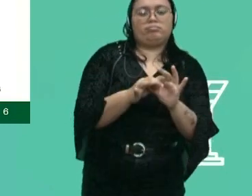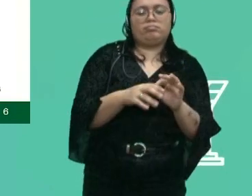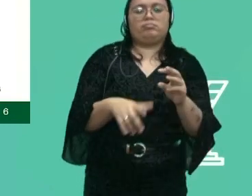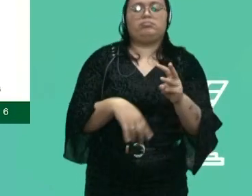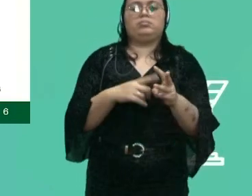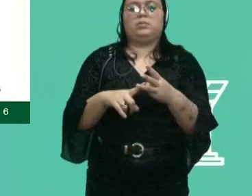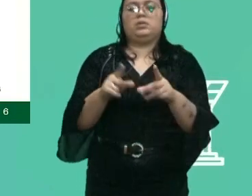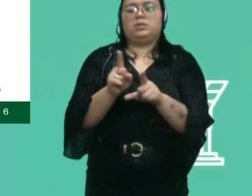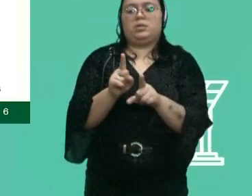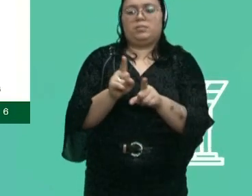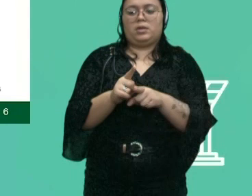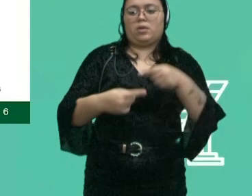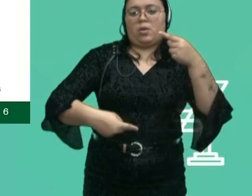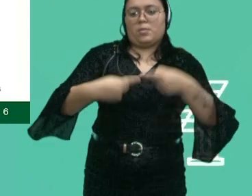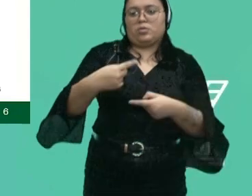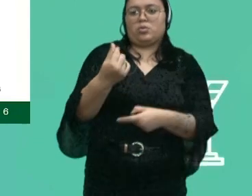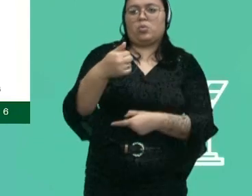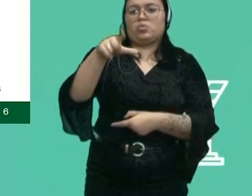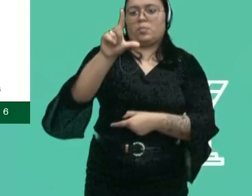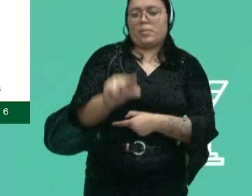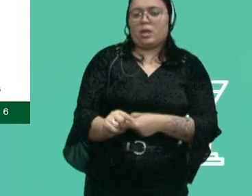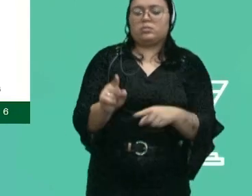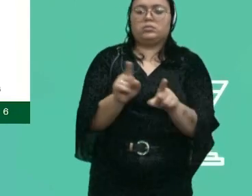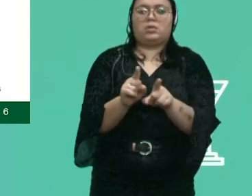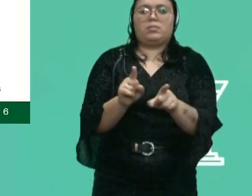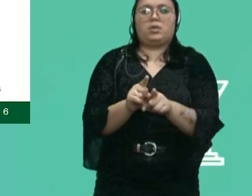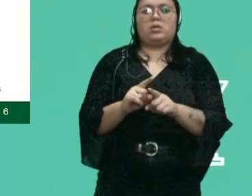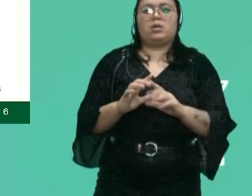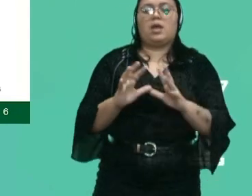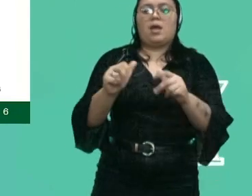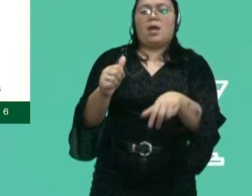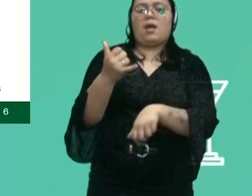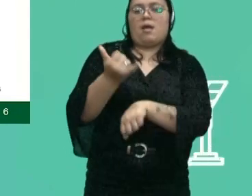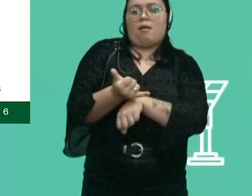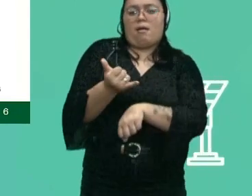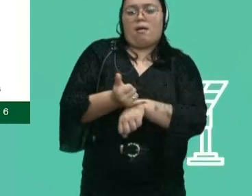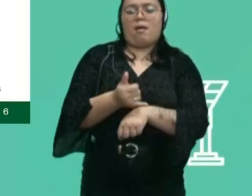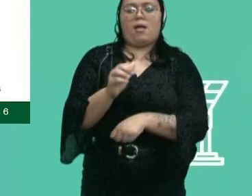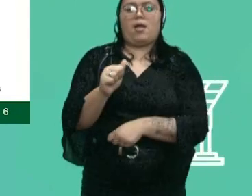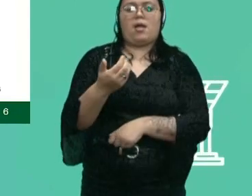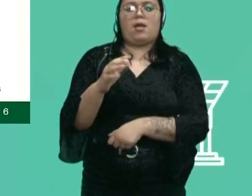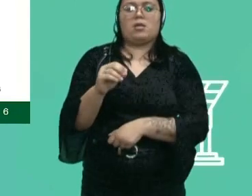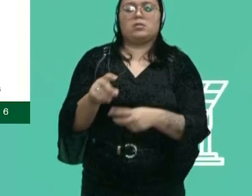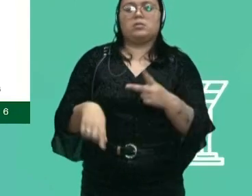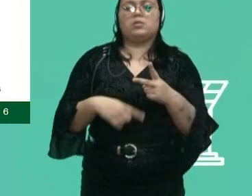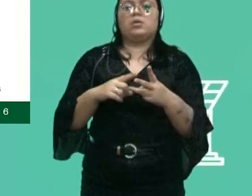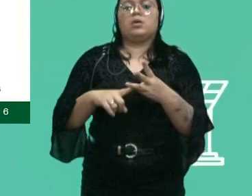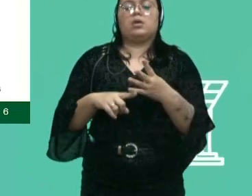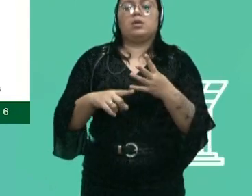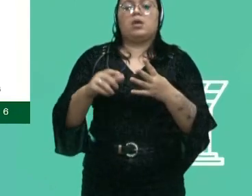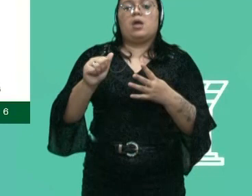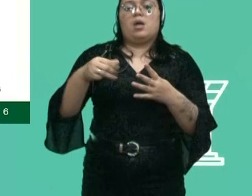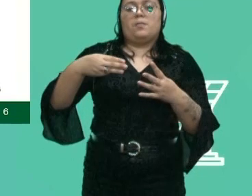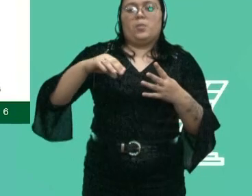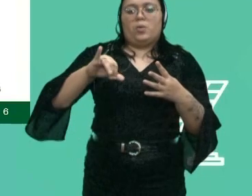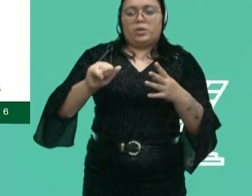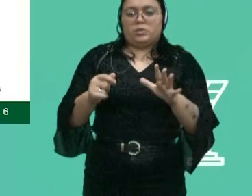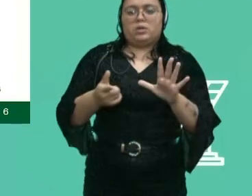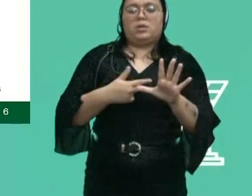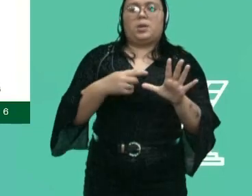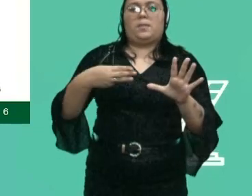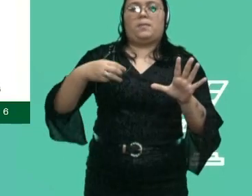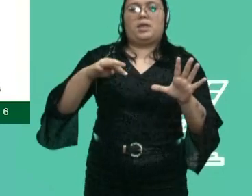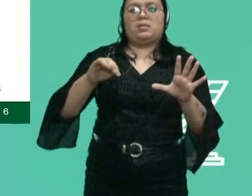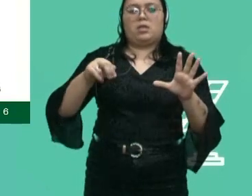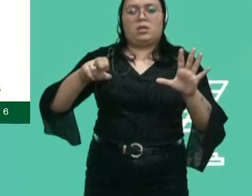Steel, if we had 10% of all the steel or all of the domestic ammonia, energy storage, methanol, and heat. And the dark colors